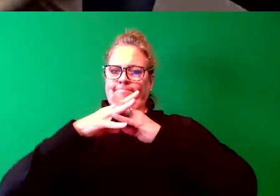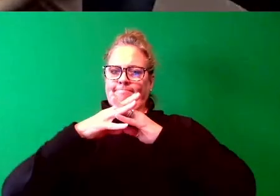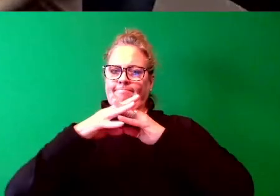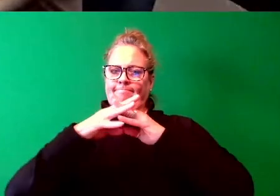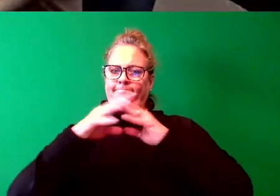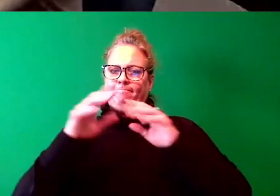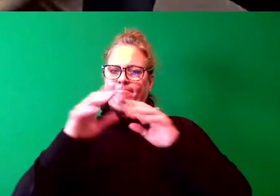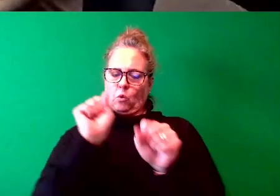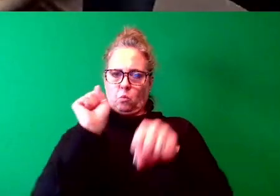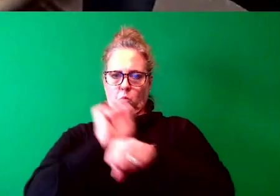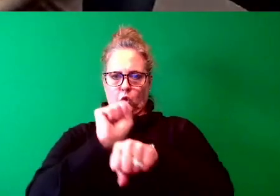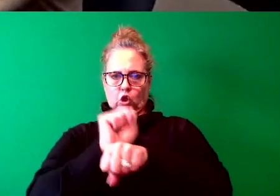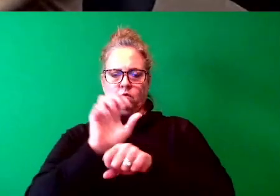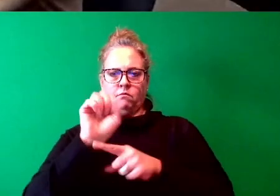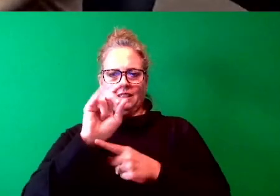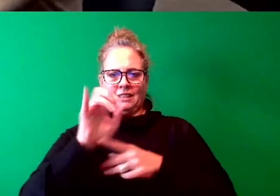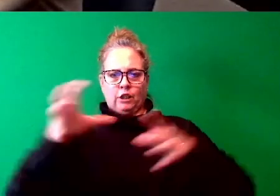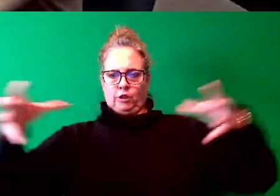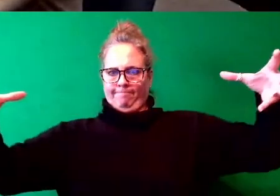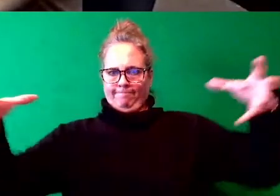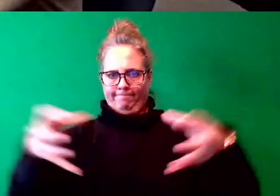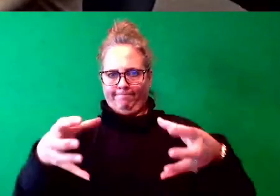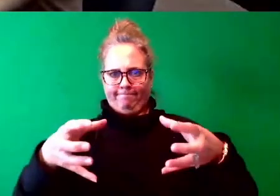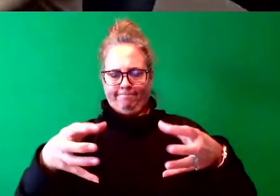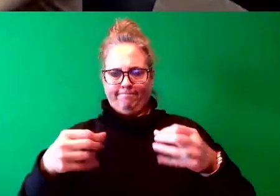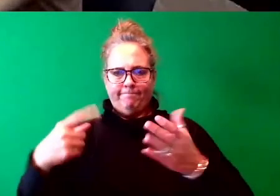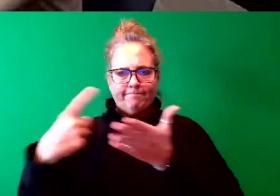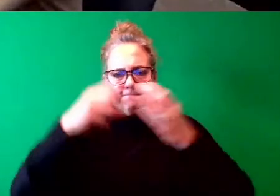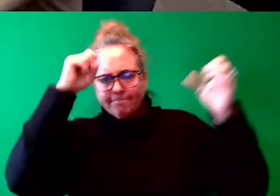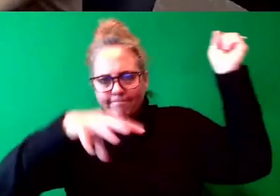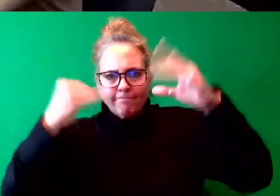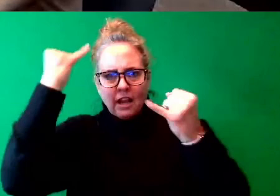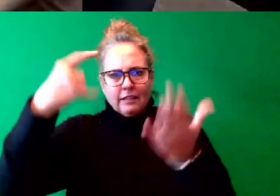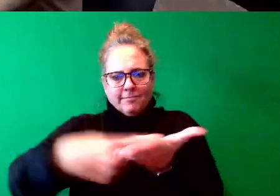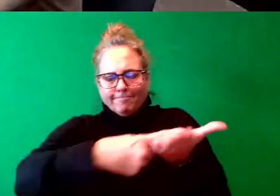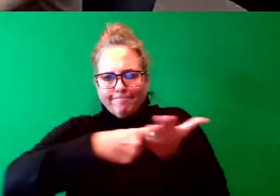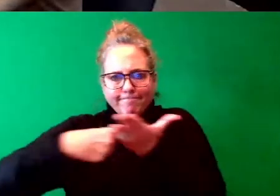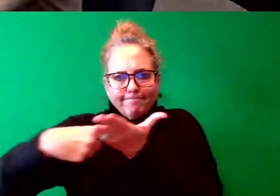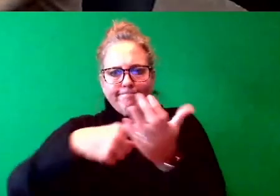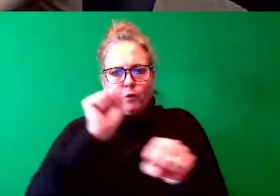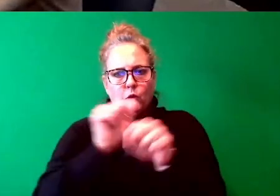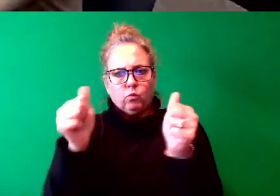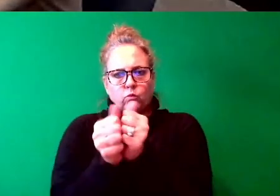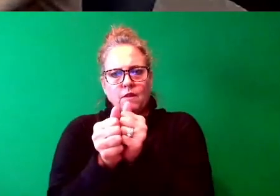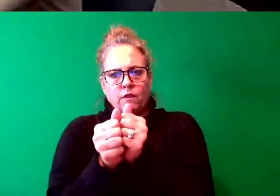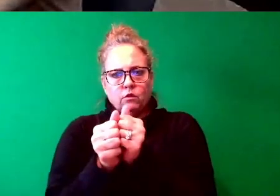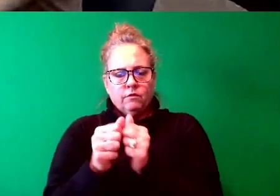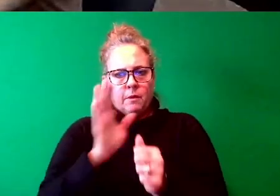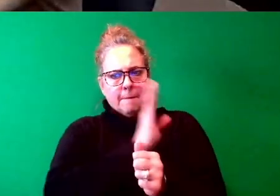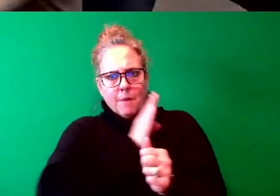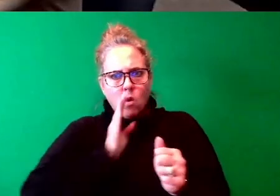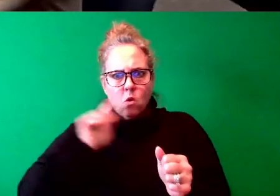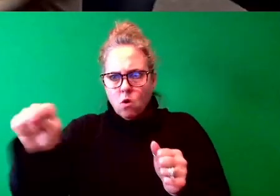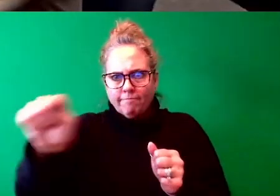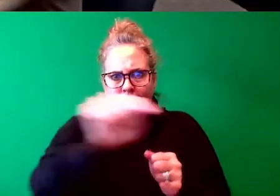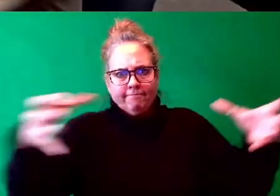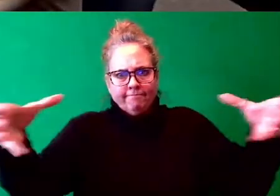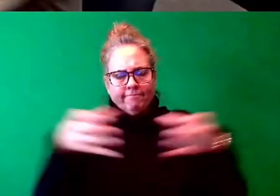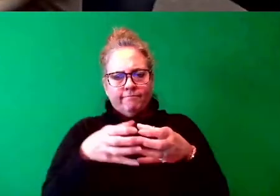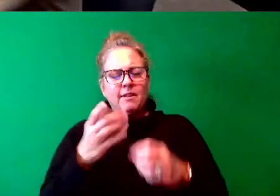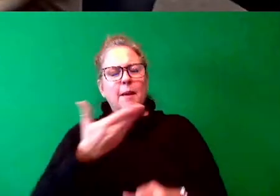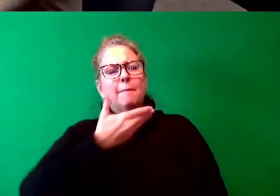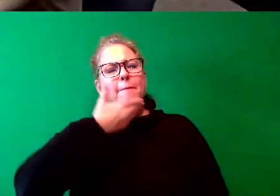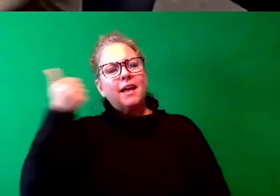to help get what's needed with the whole board is probably maybe the better way to go. And